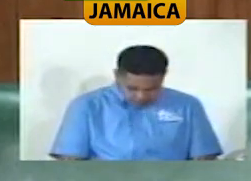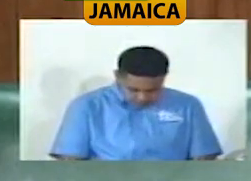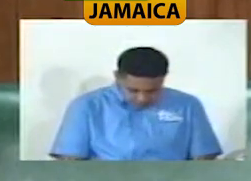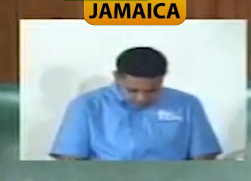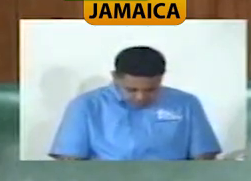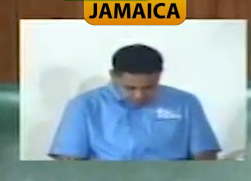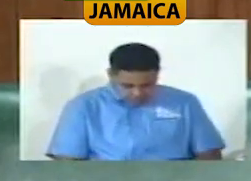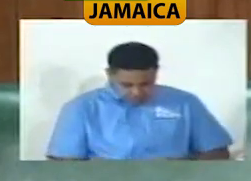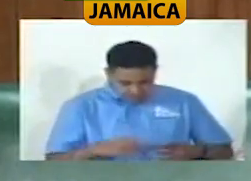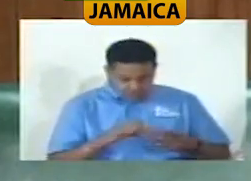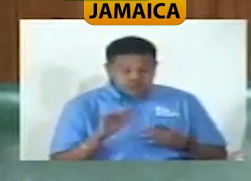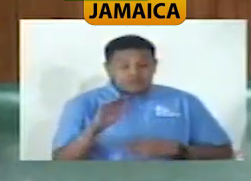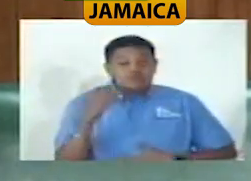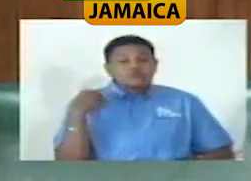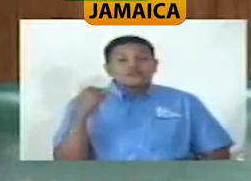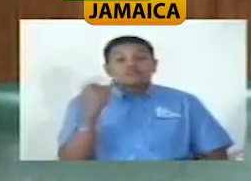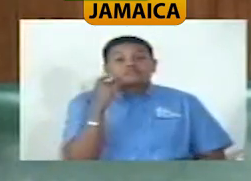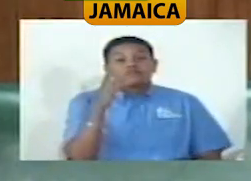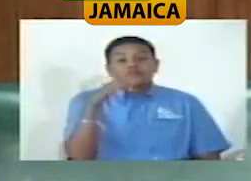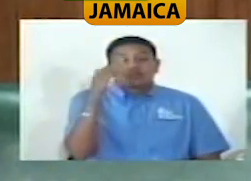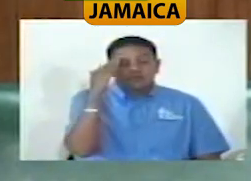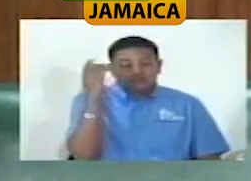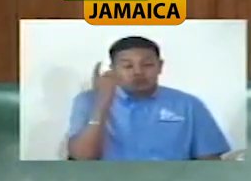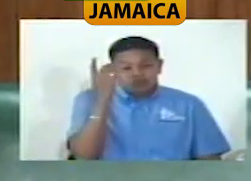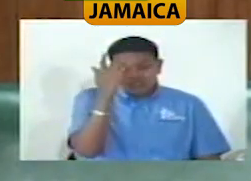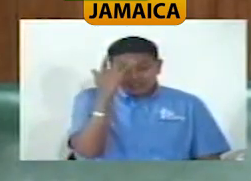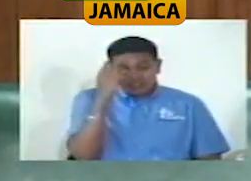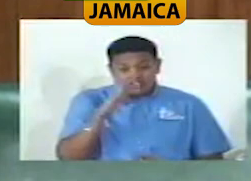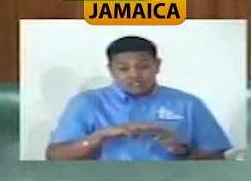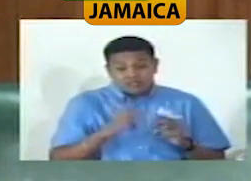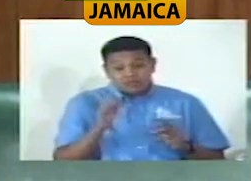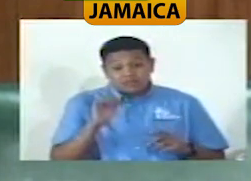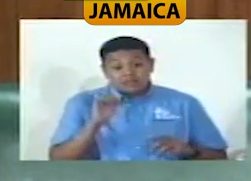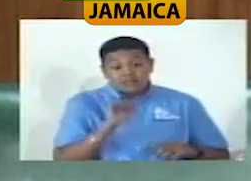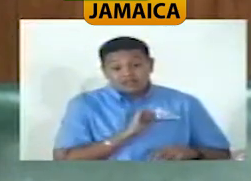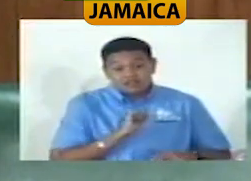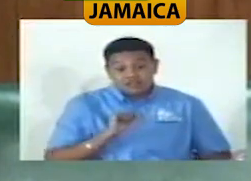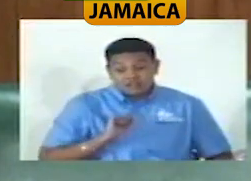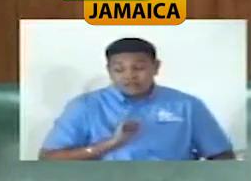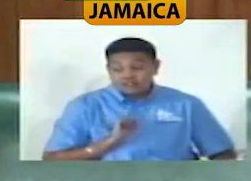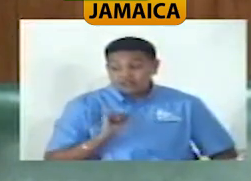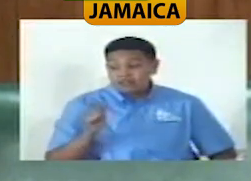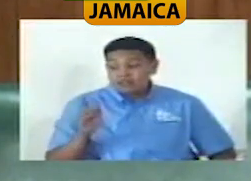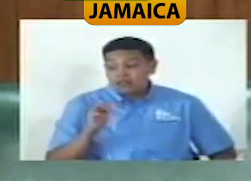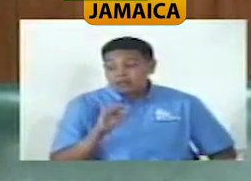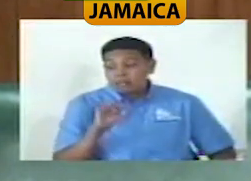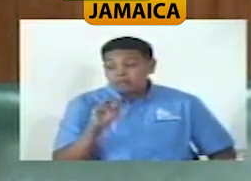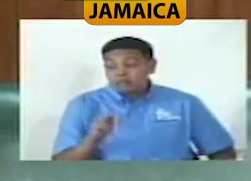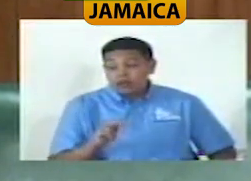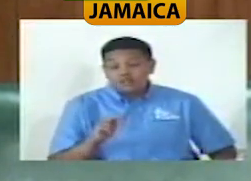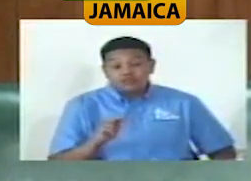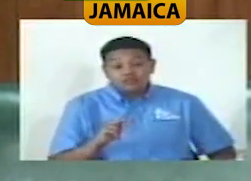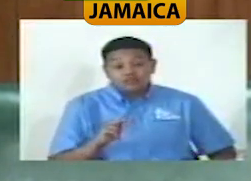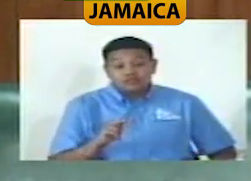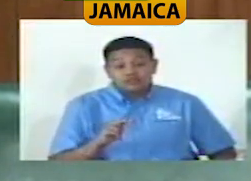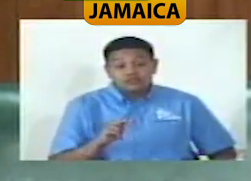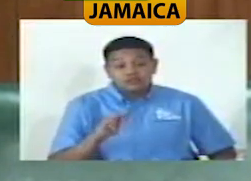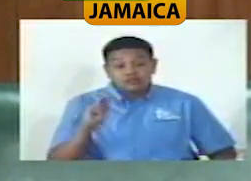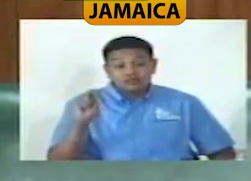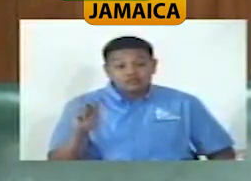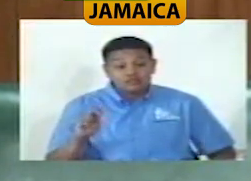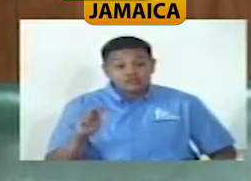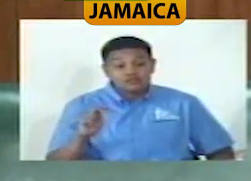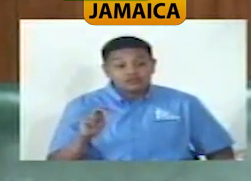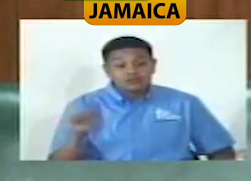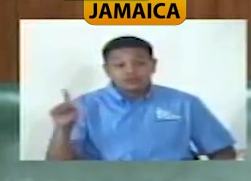sitting where Senator Morrison is now, you'd never know that she was in pain and